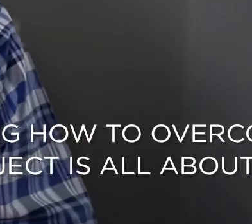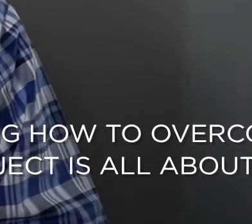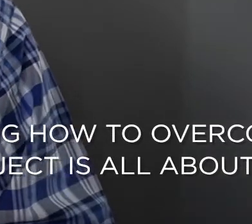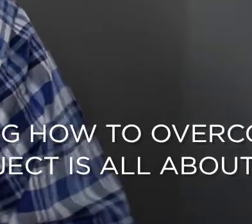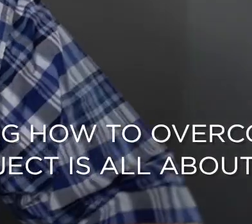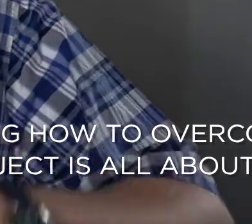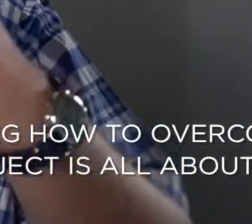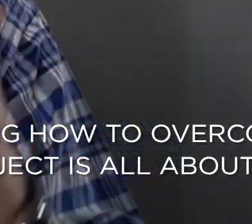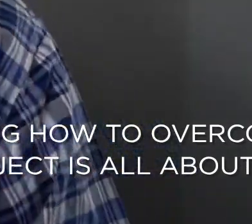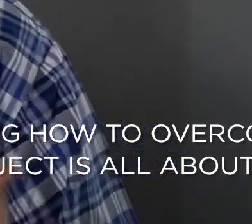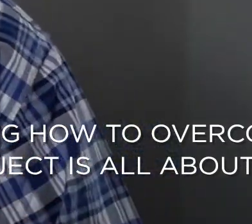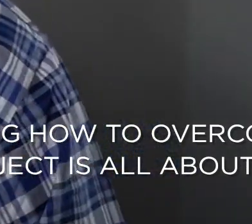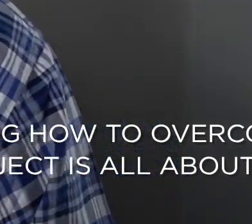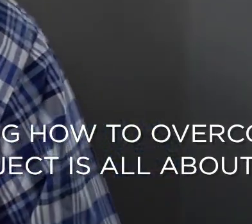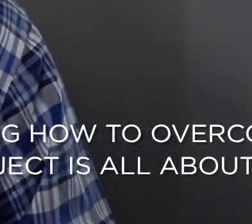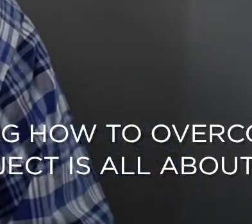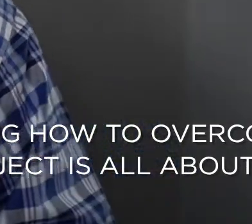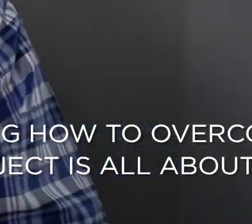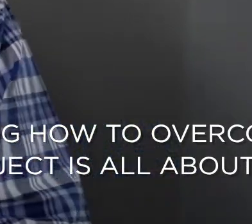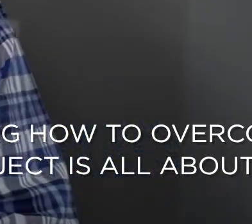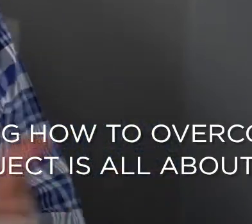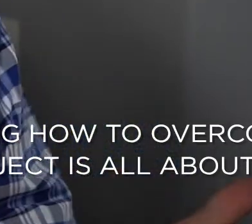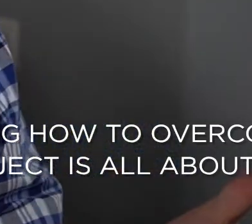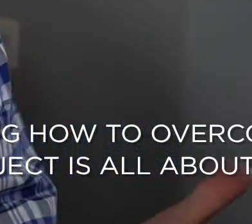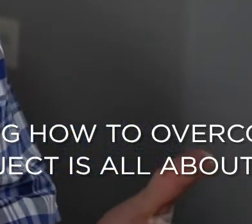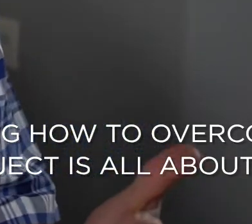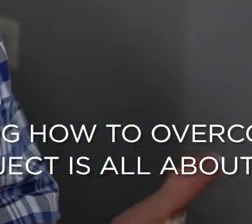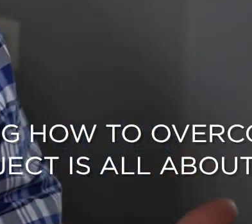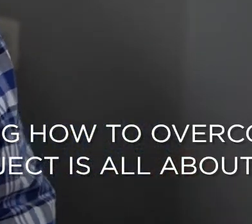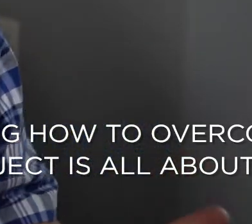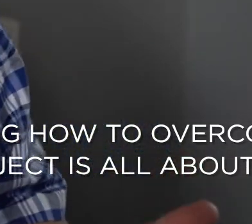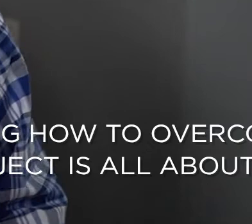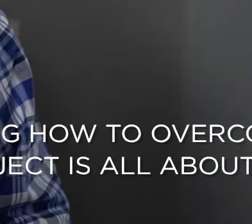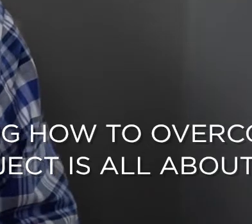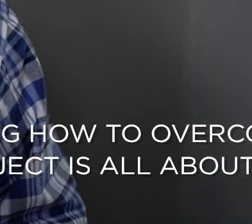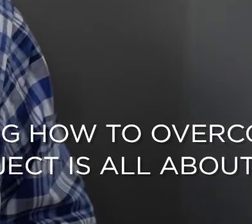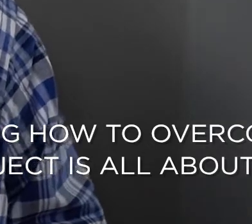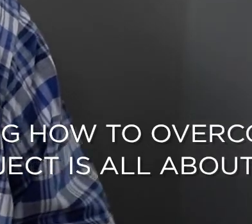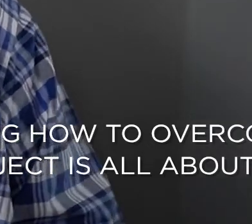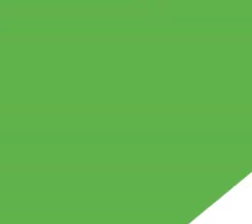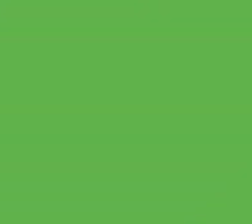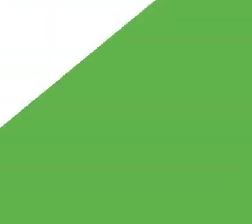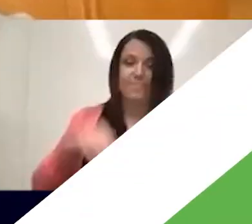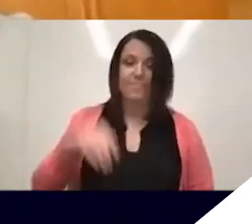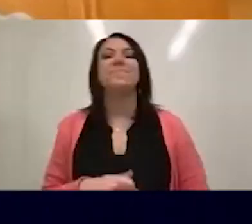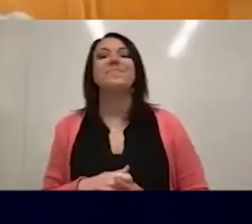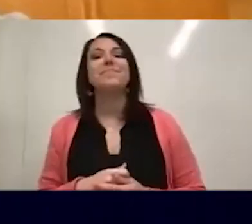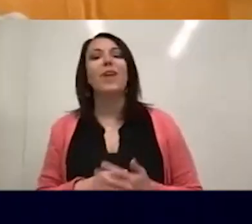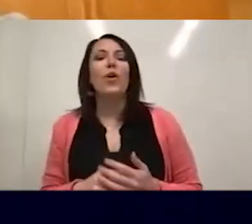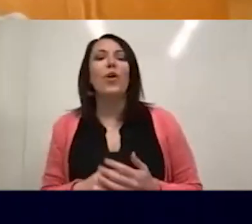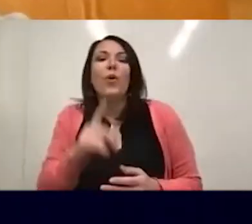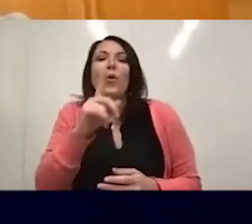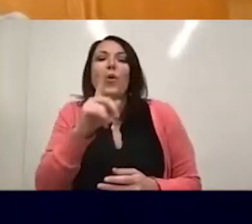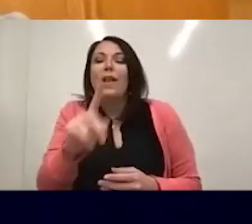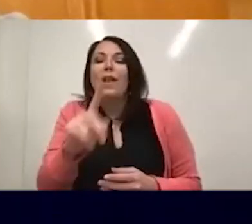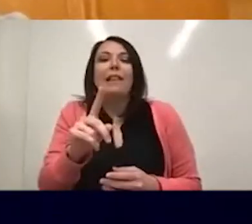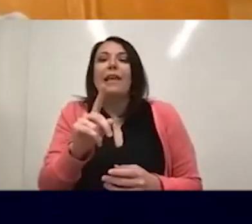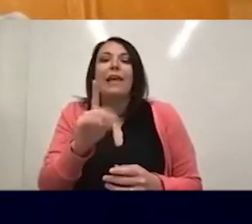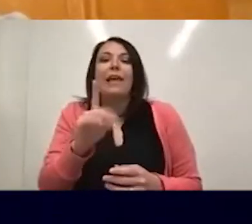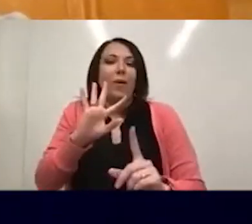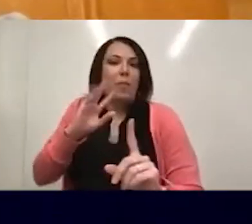and determination and learning how to overcome difficulties is something they say this whole project's all about. The main point that we're driving home